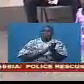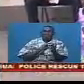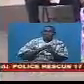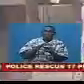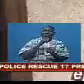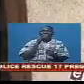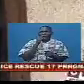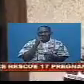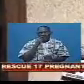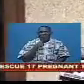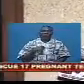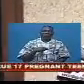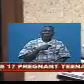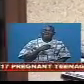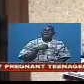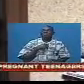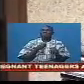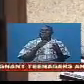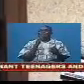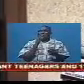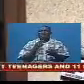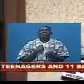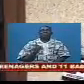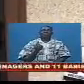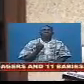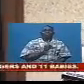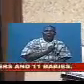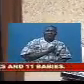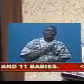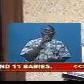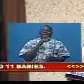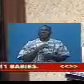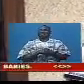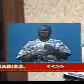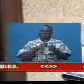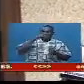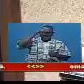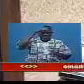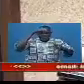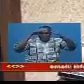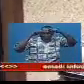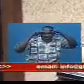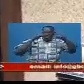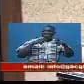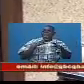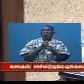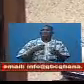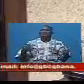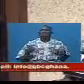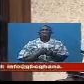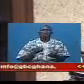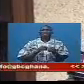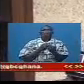appreciation for mothers. We have so many single mothers in the system who just suffer, go through a whole lot of challenges to